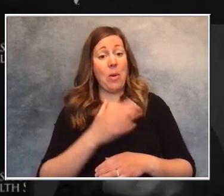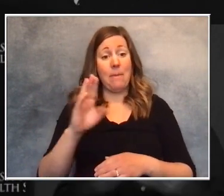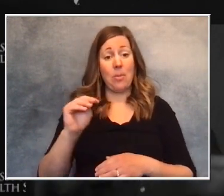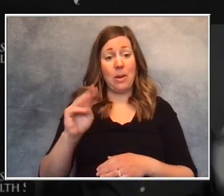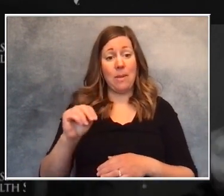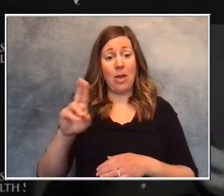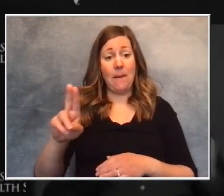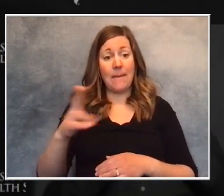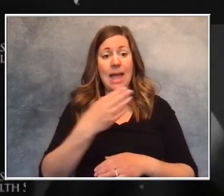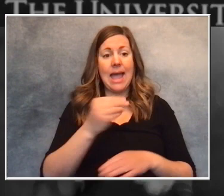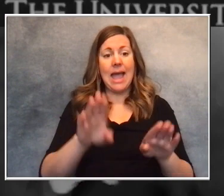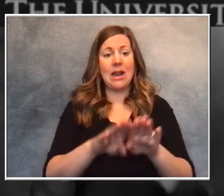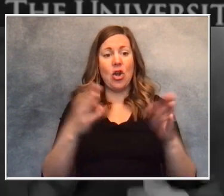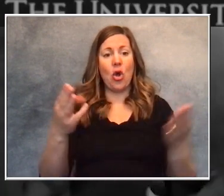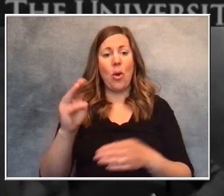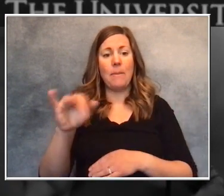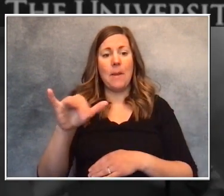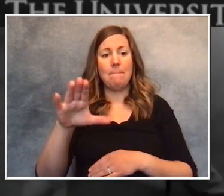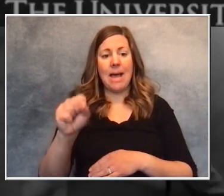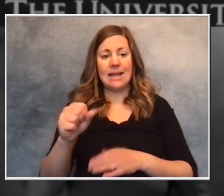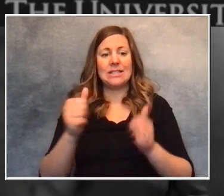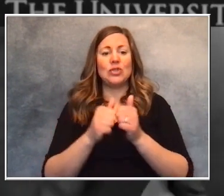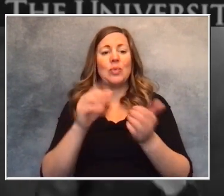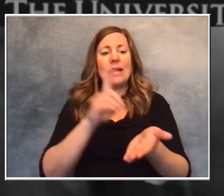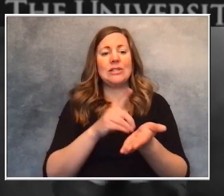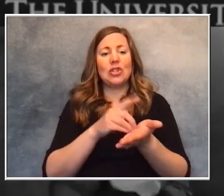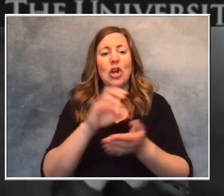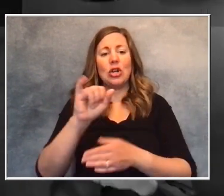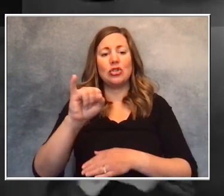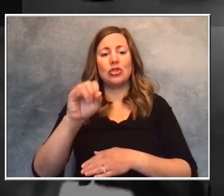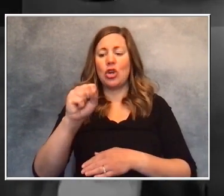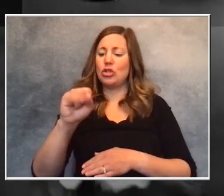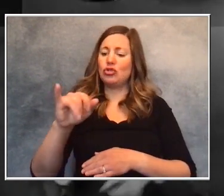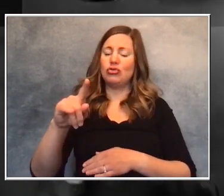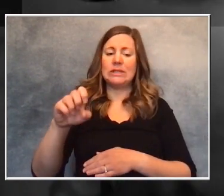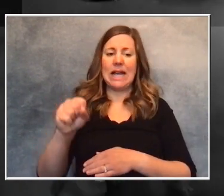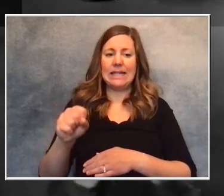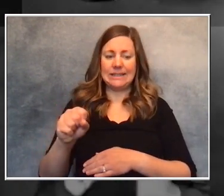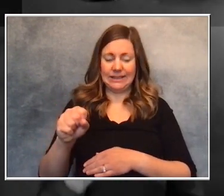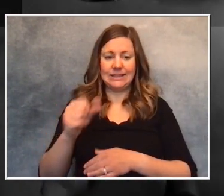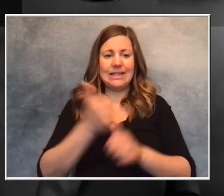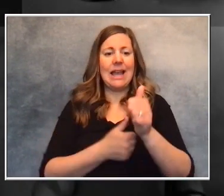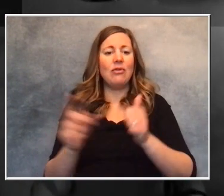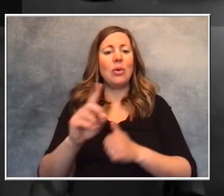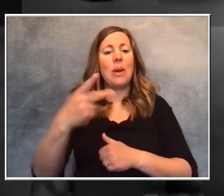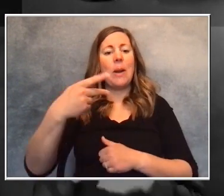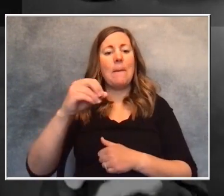Mics with Dr. Stites podcast. Now everywhere podcasts are available.